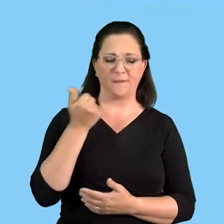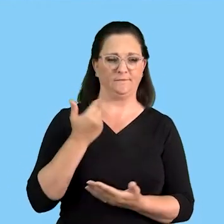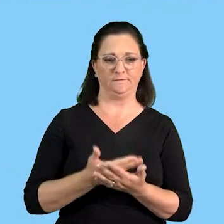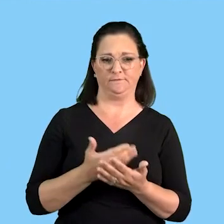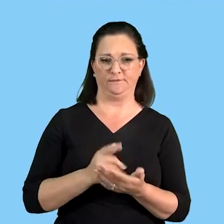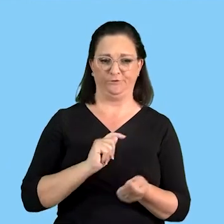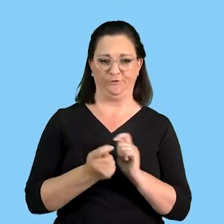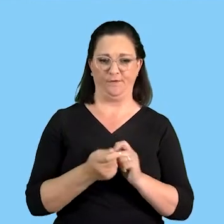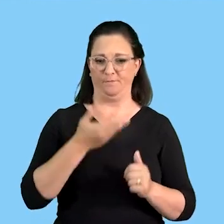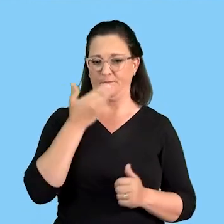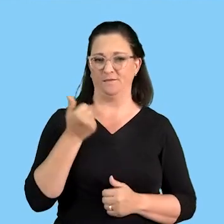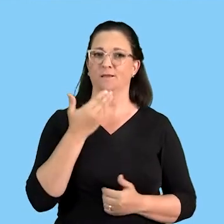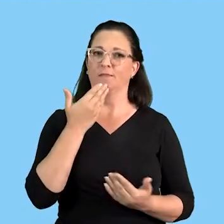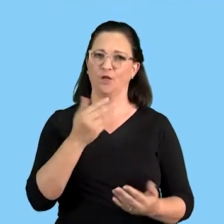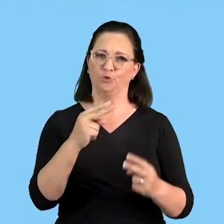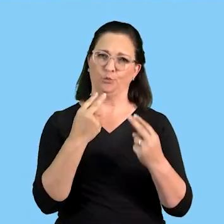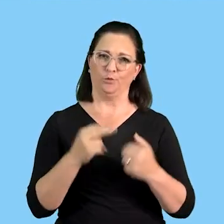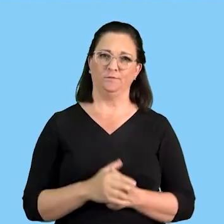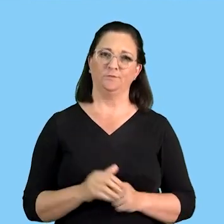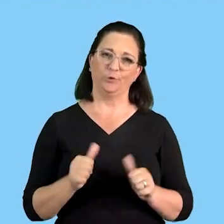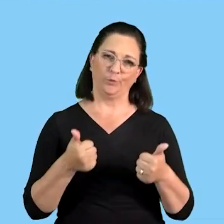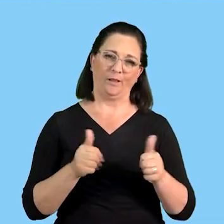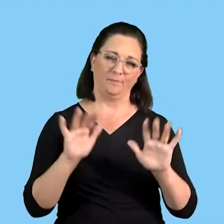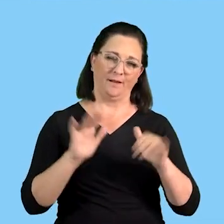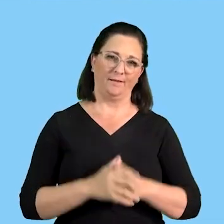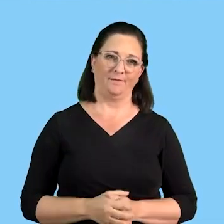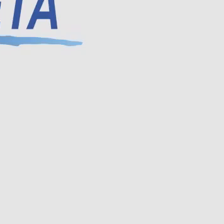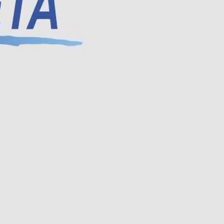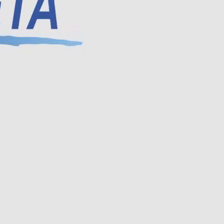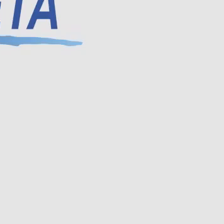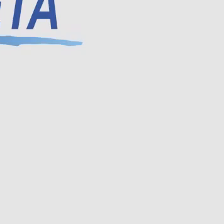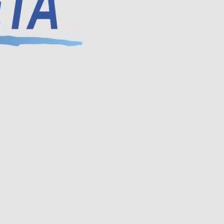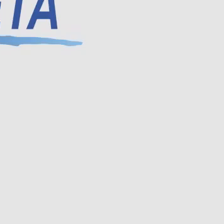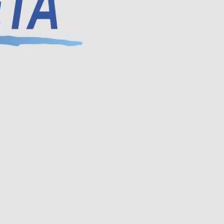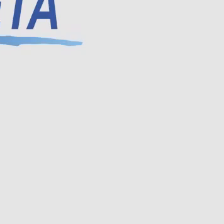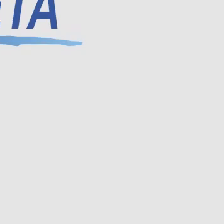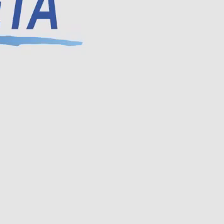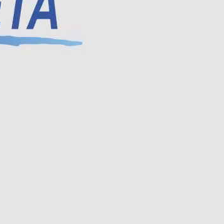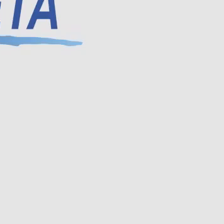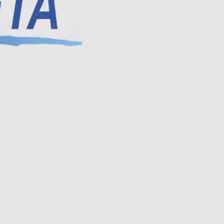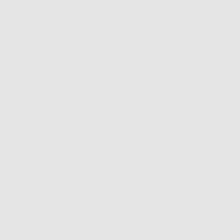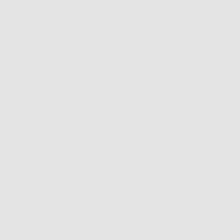that you are. Thank you for watching. Keep well. Goodbye.